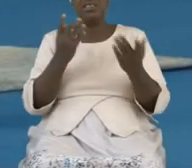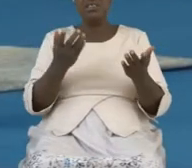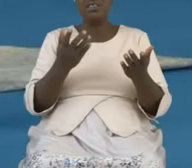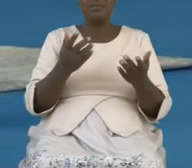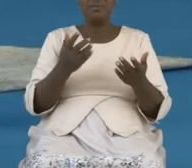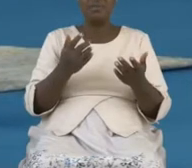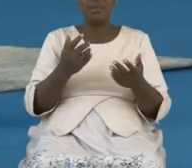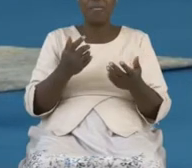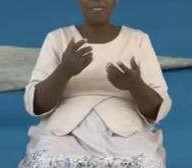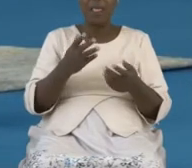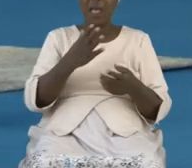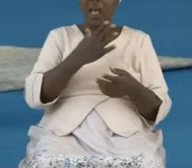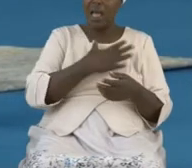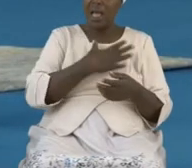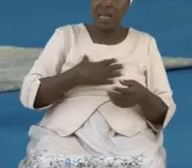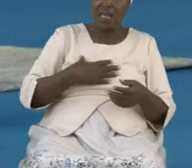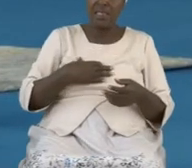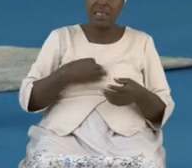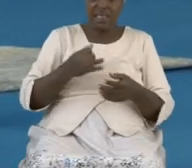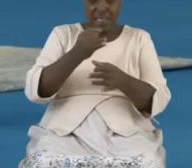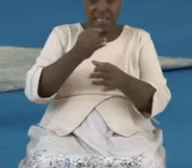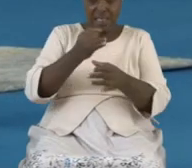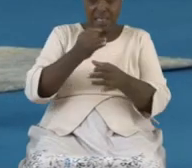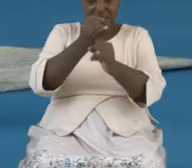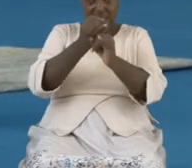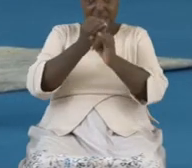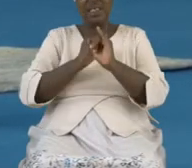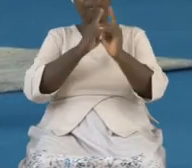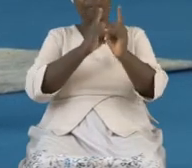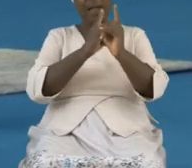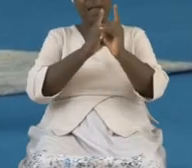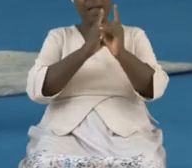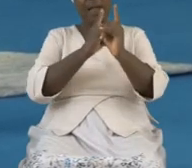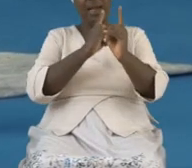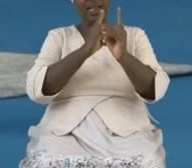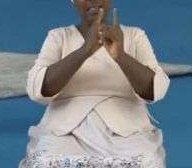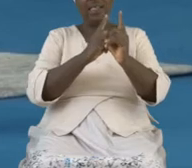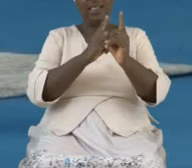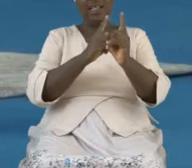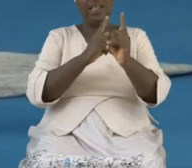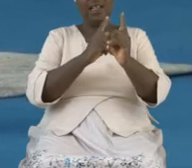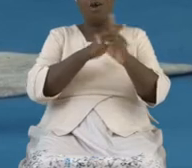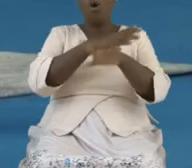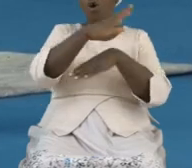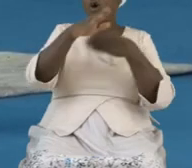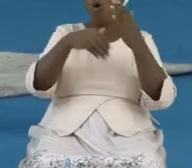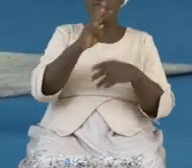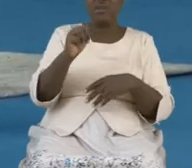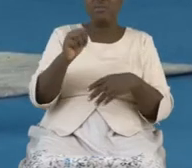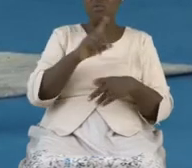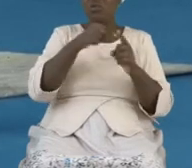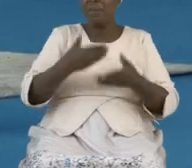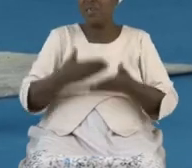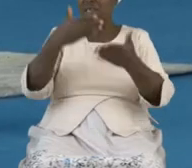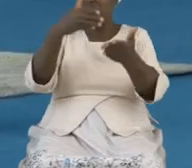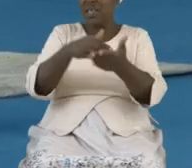And inherited malice. All of them. When you are born again, when you become a child